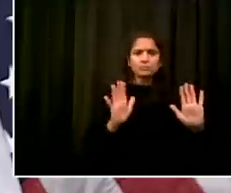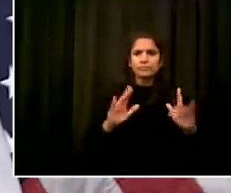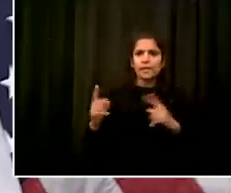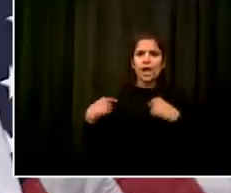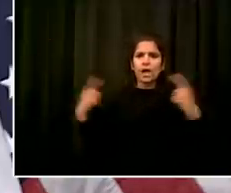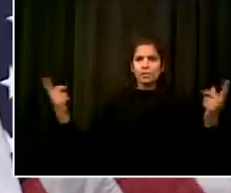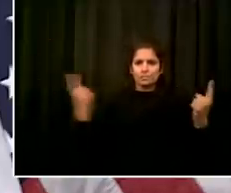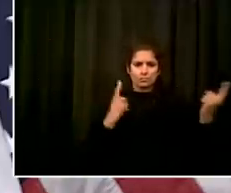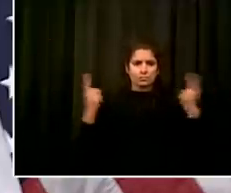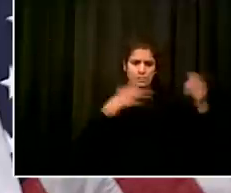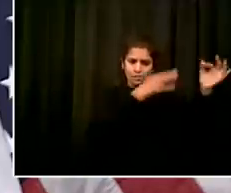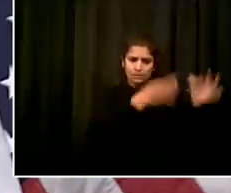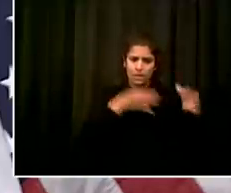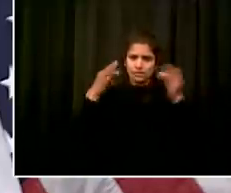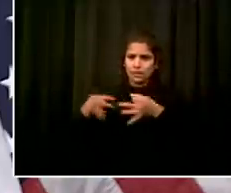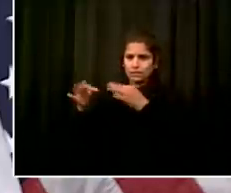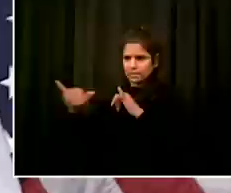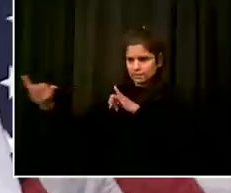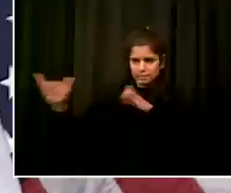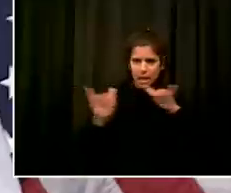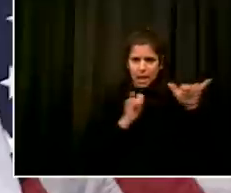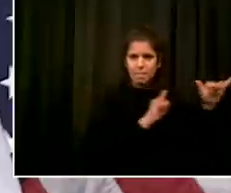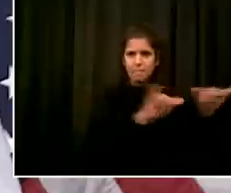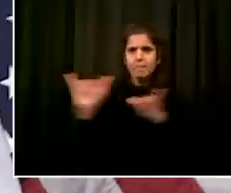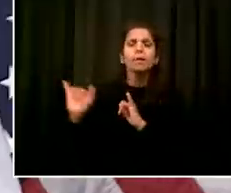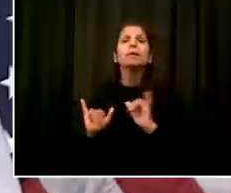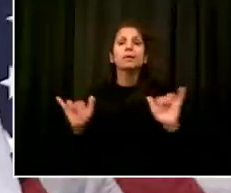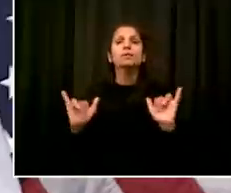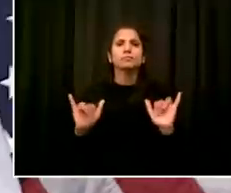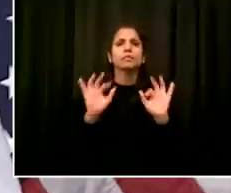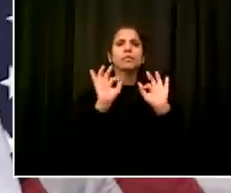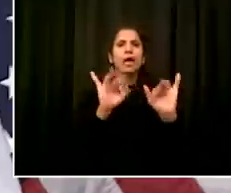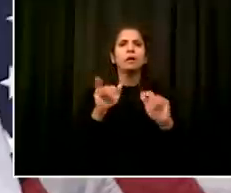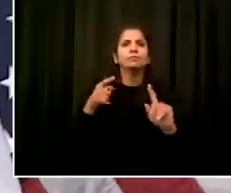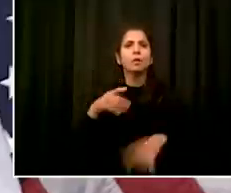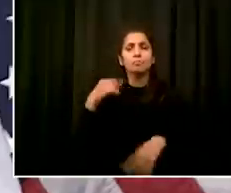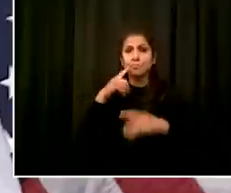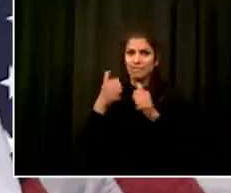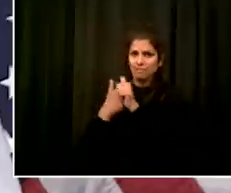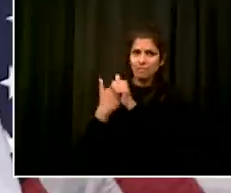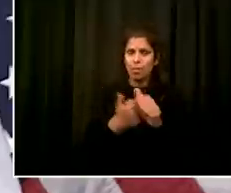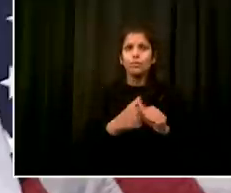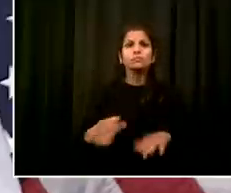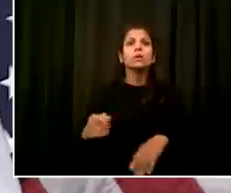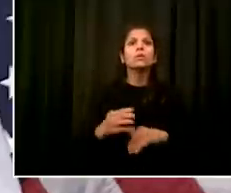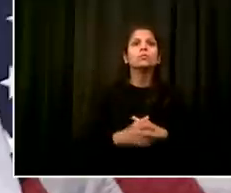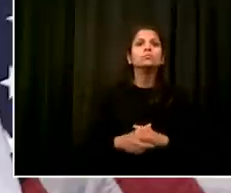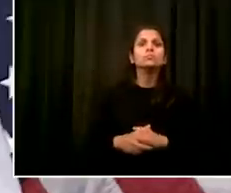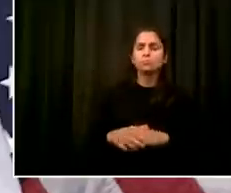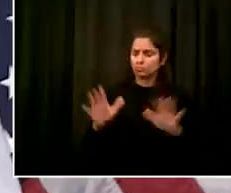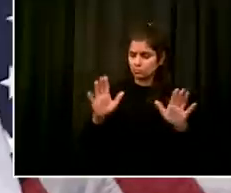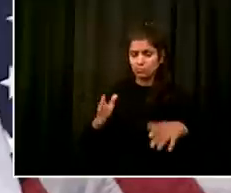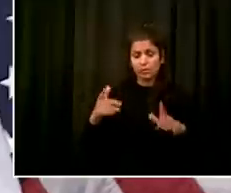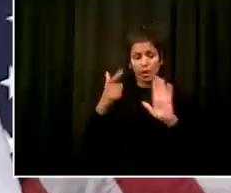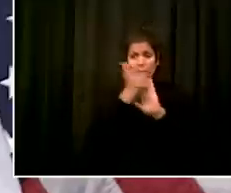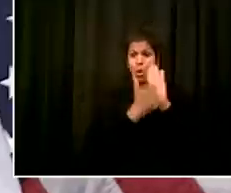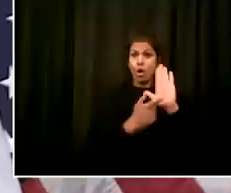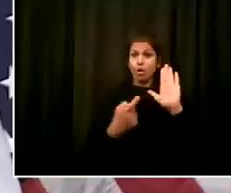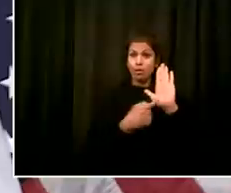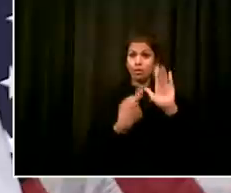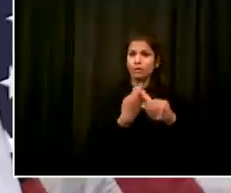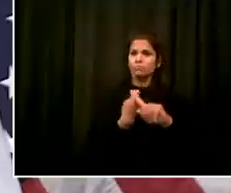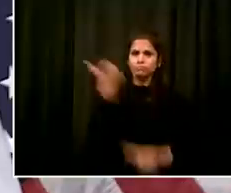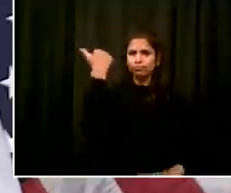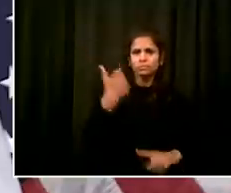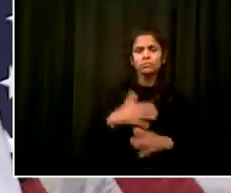the vision and the action of the NYPD to get rid of that approach. It worked. We all agreed